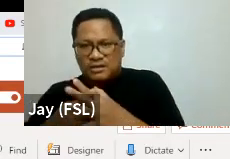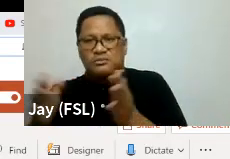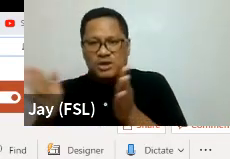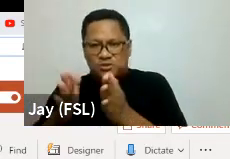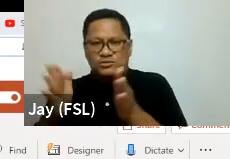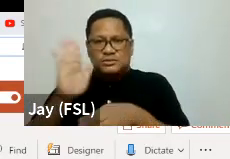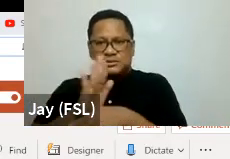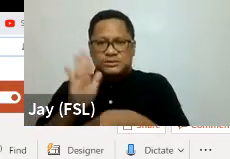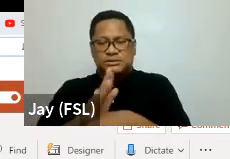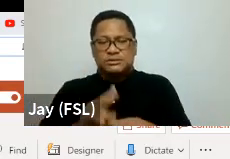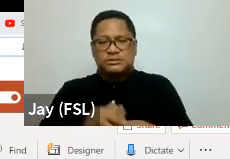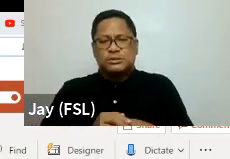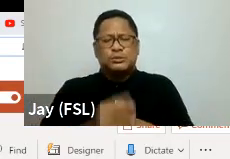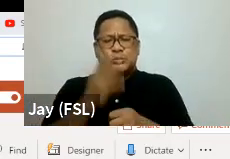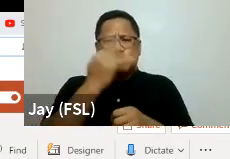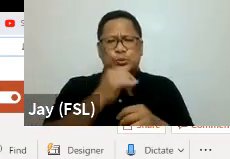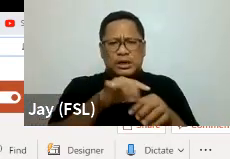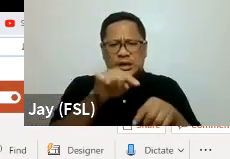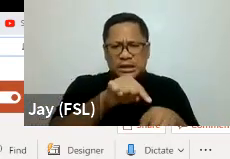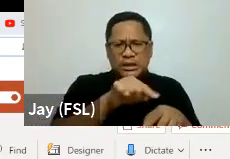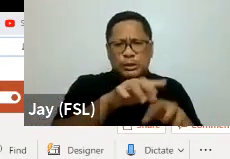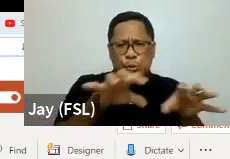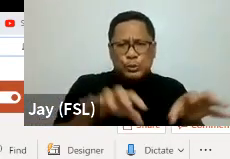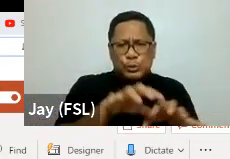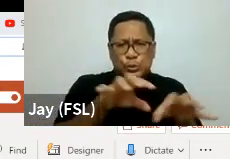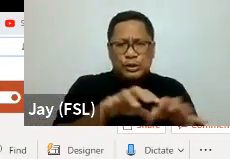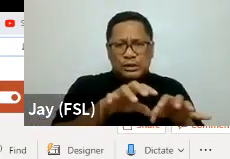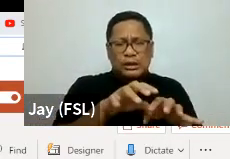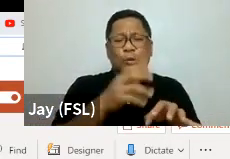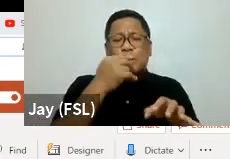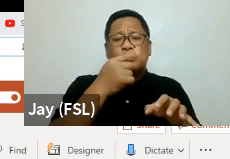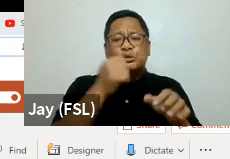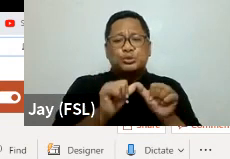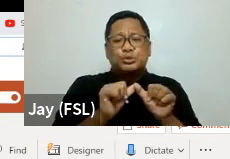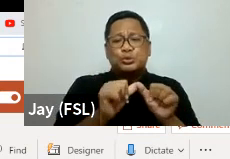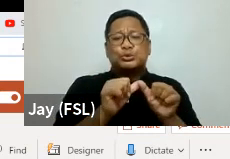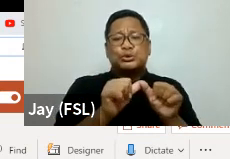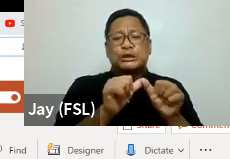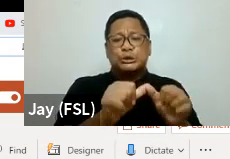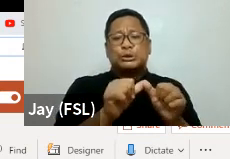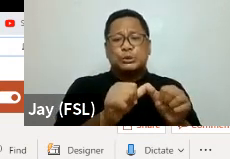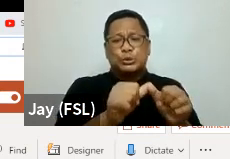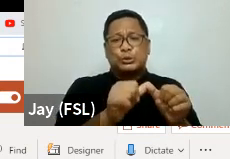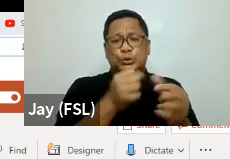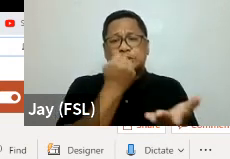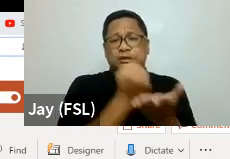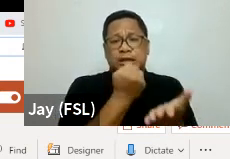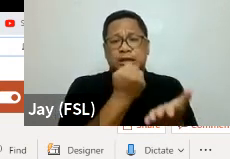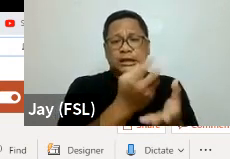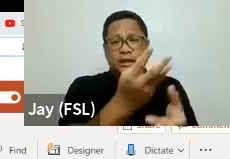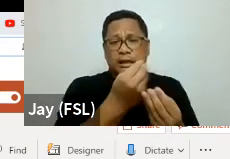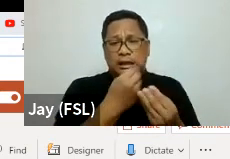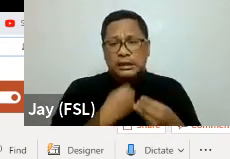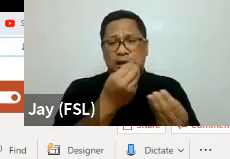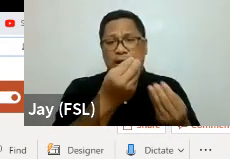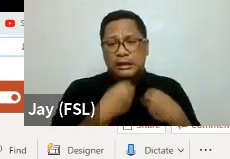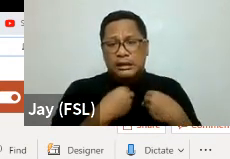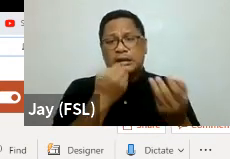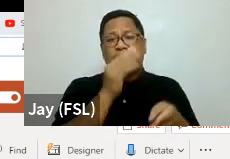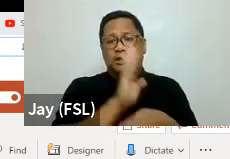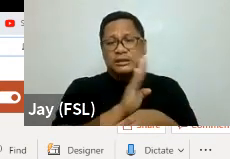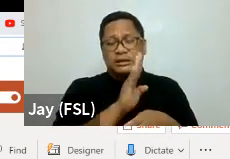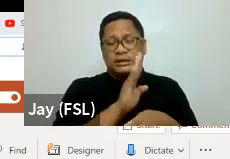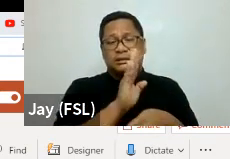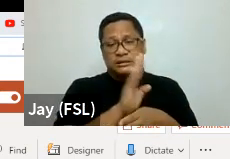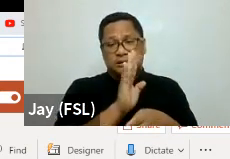Okay. Why a job? Kasi yung job, steady yan eh. Steady yung flow. Okay. Steady yung flow ng income.